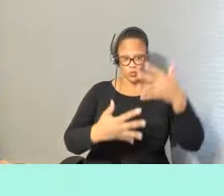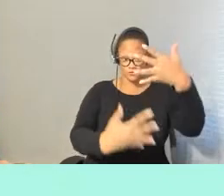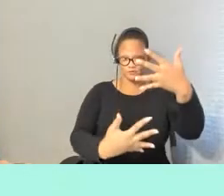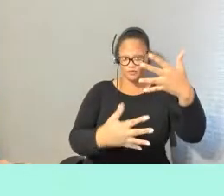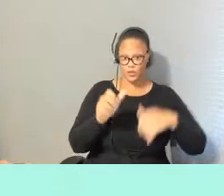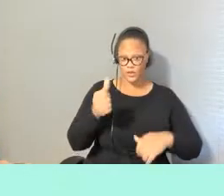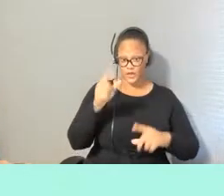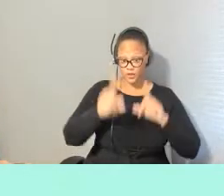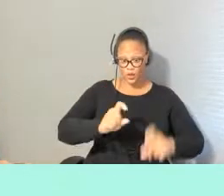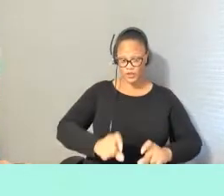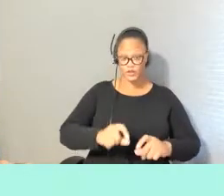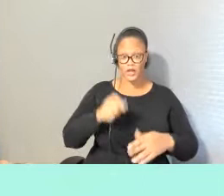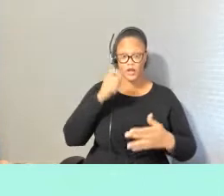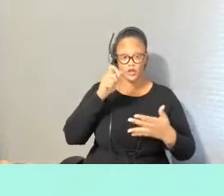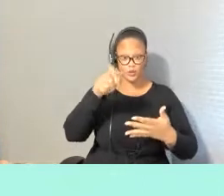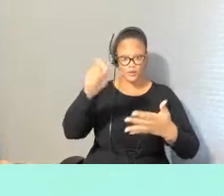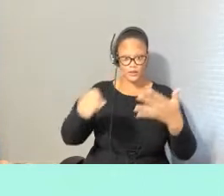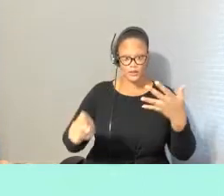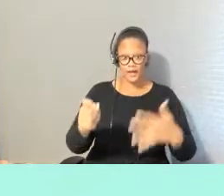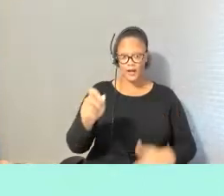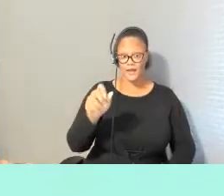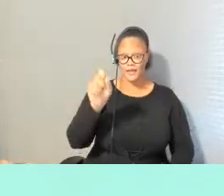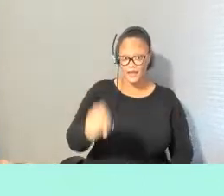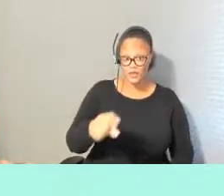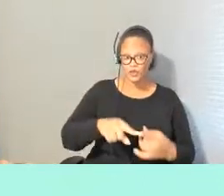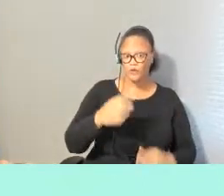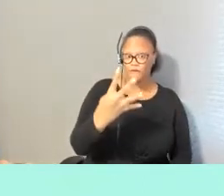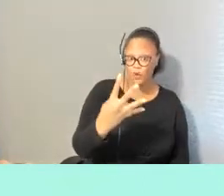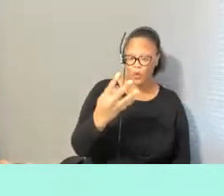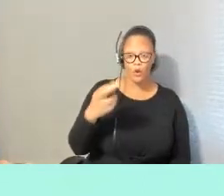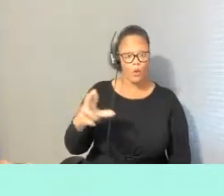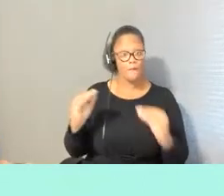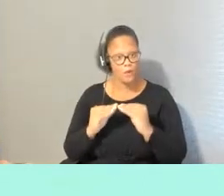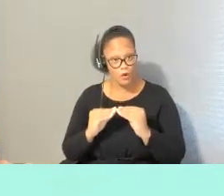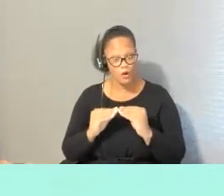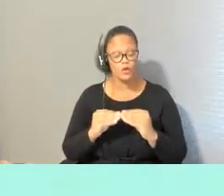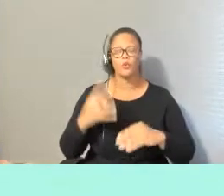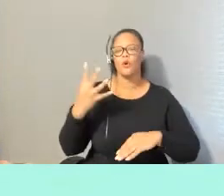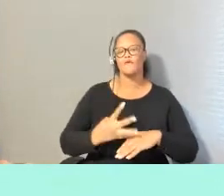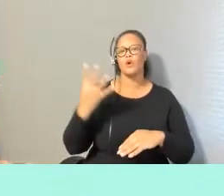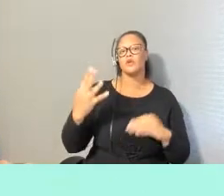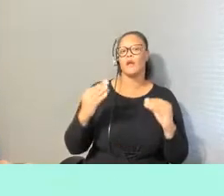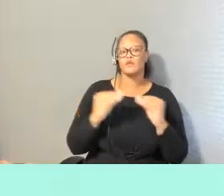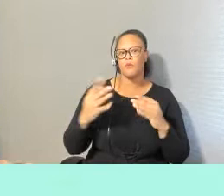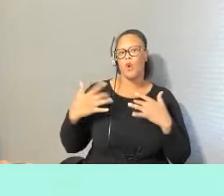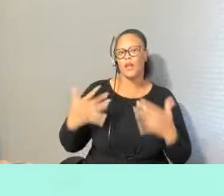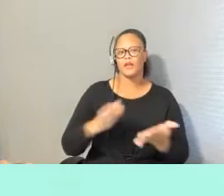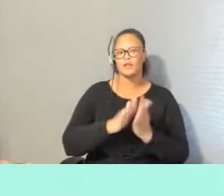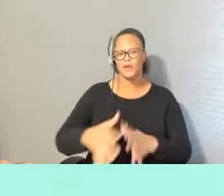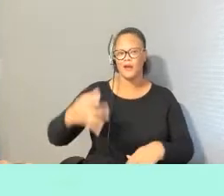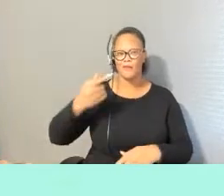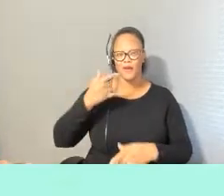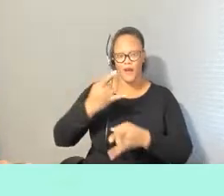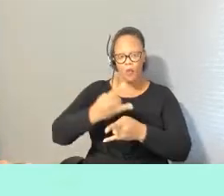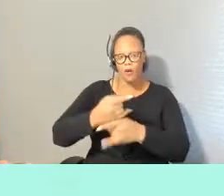10-point questionnaire and you answered 4 or more of those ACEs or more, you are 4 times likely to be an alcoholic, 4